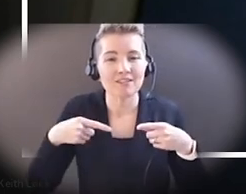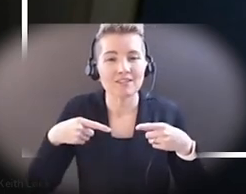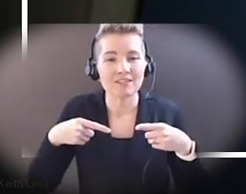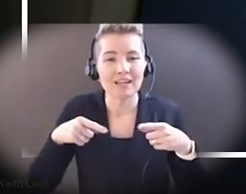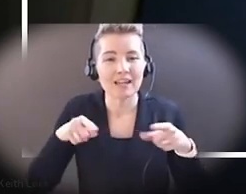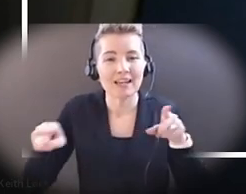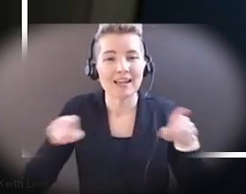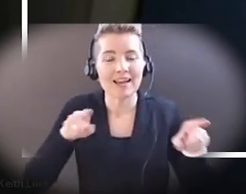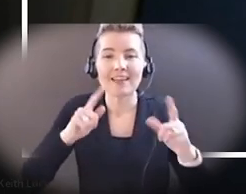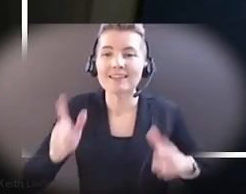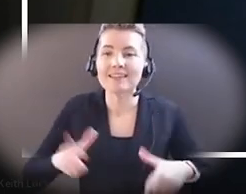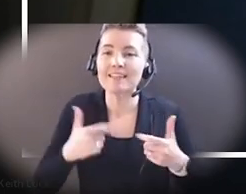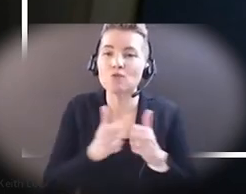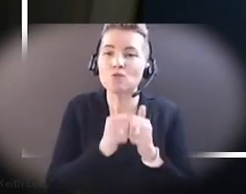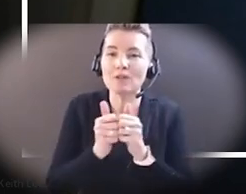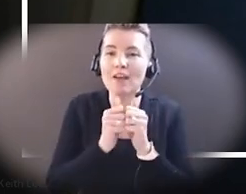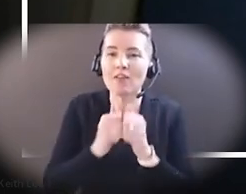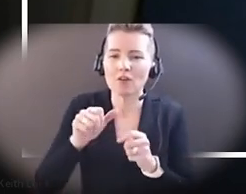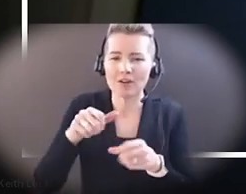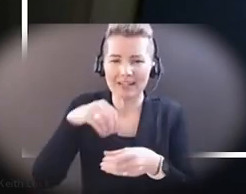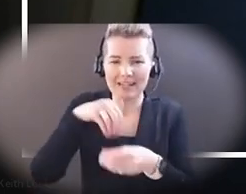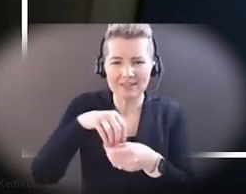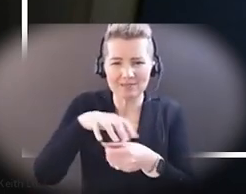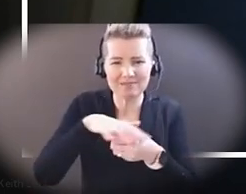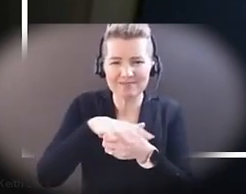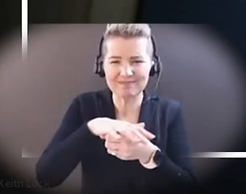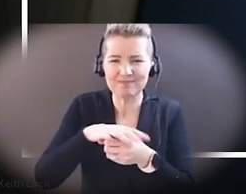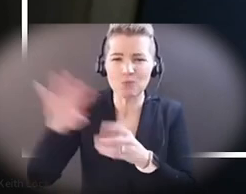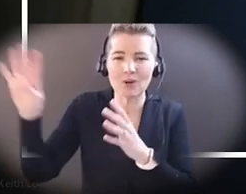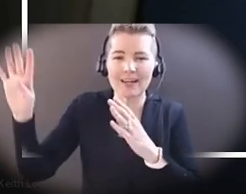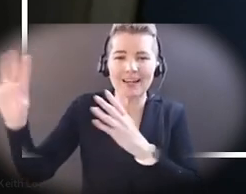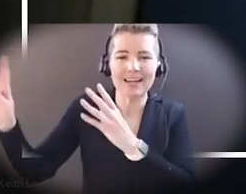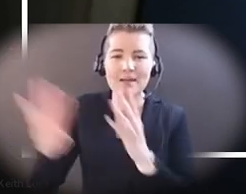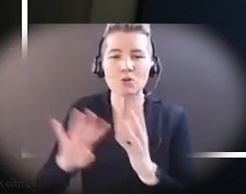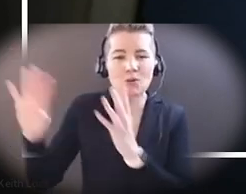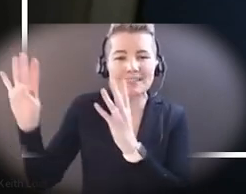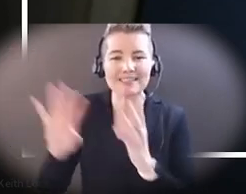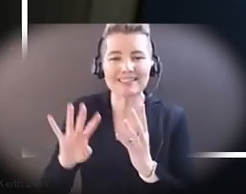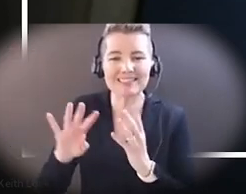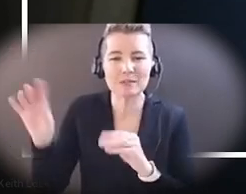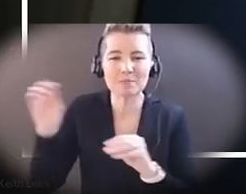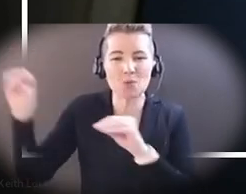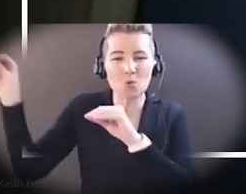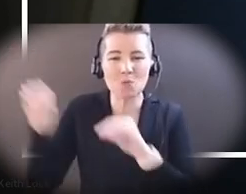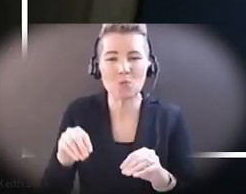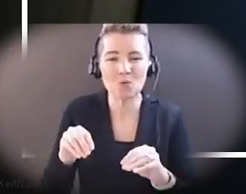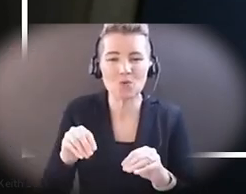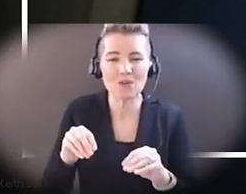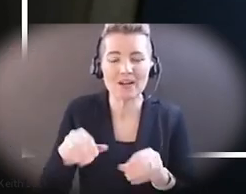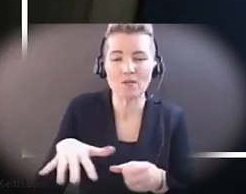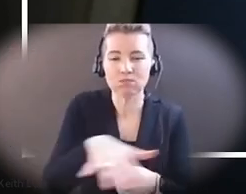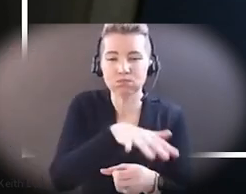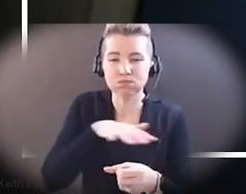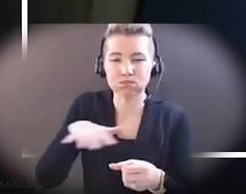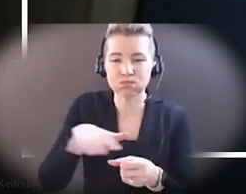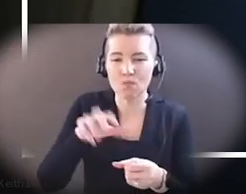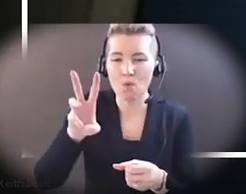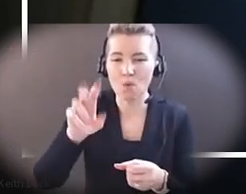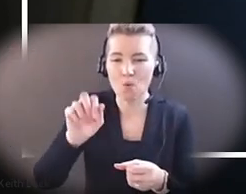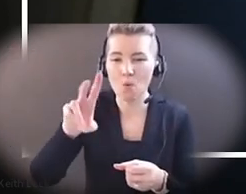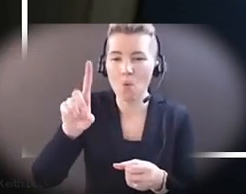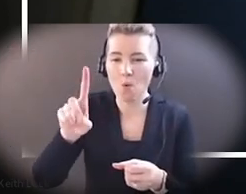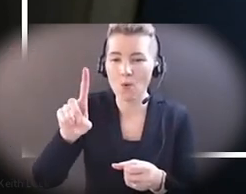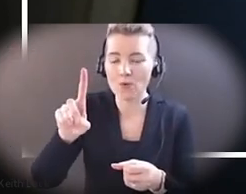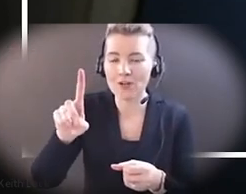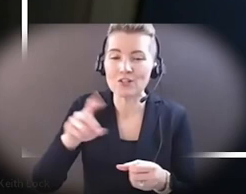that one neighborhood where immigrants lived long, long ago. The Chinese and the Jews